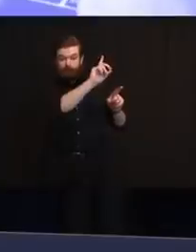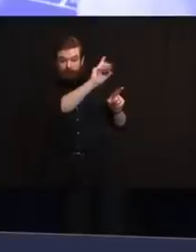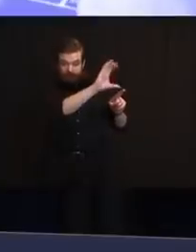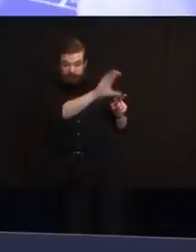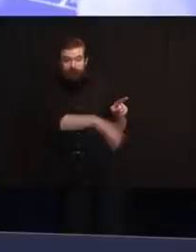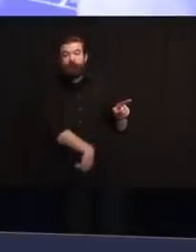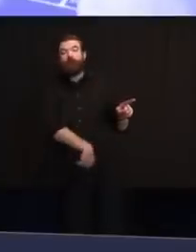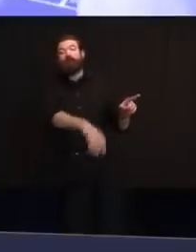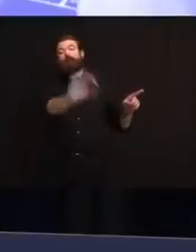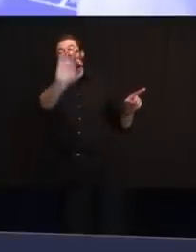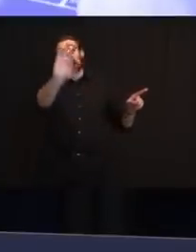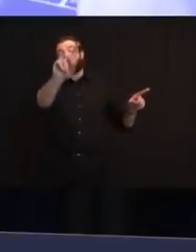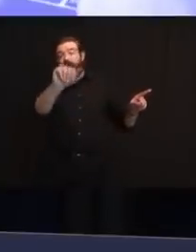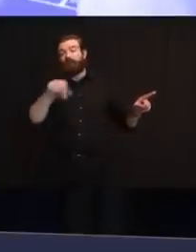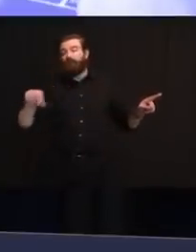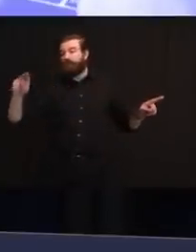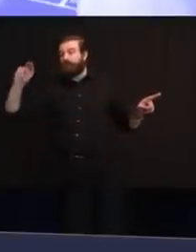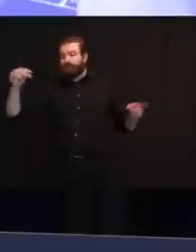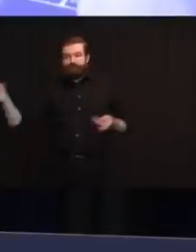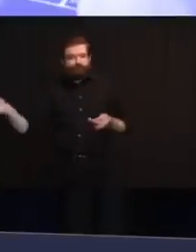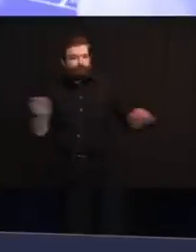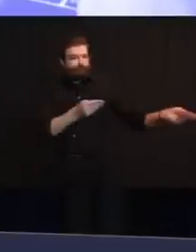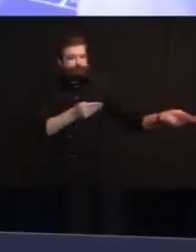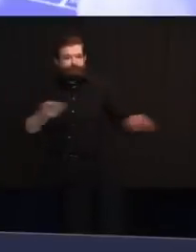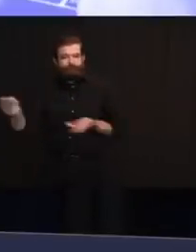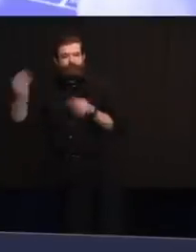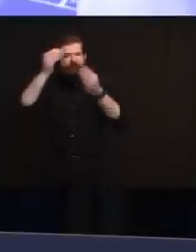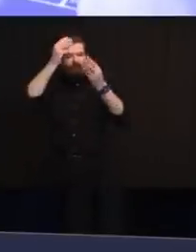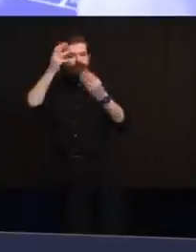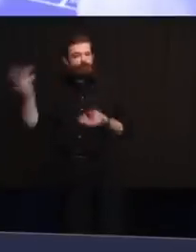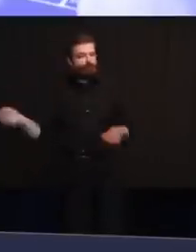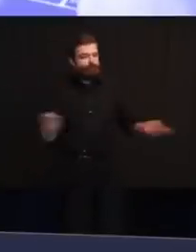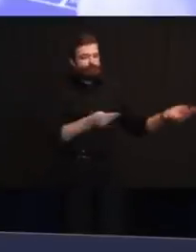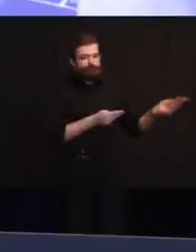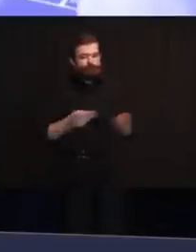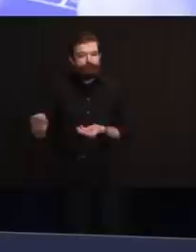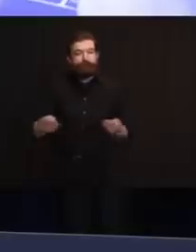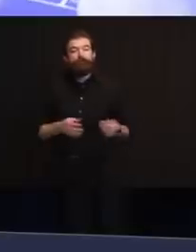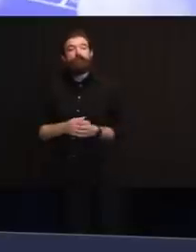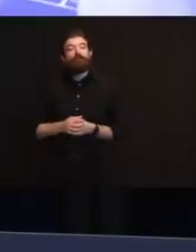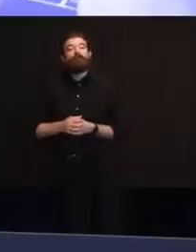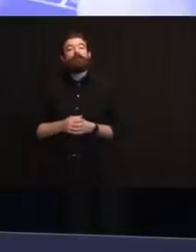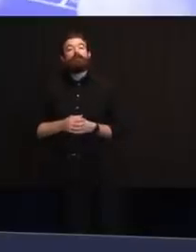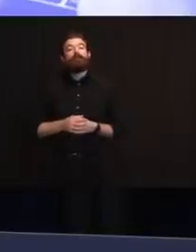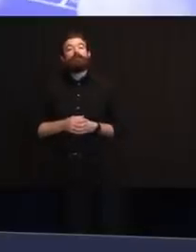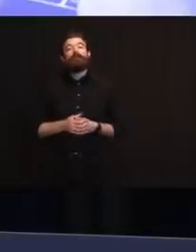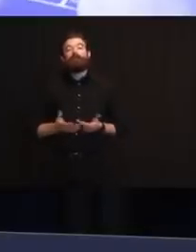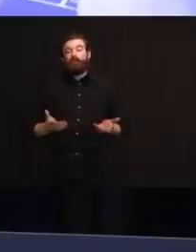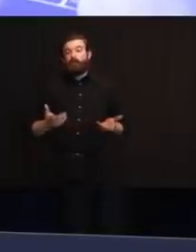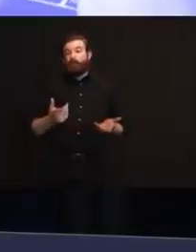invaluable. He is here to answer any of your in-depth questions on the vaccine process.